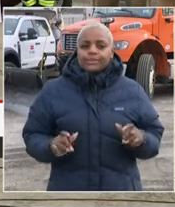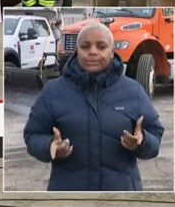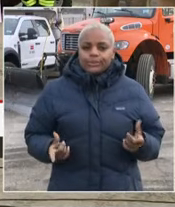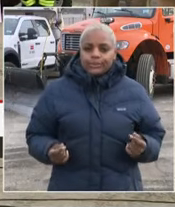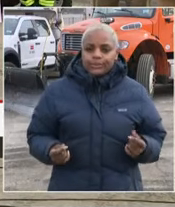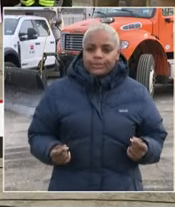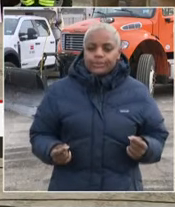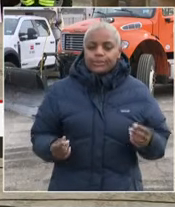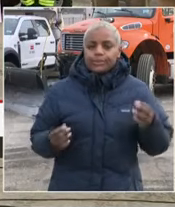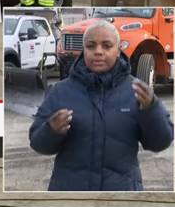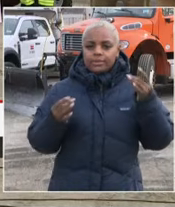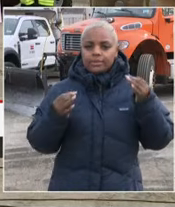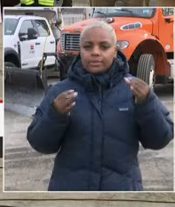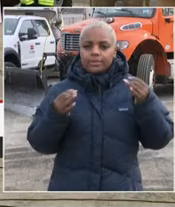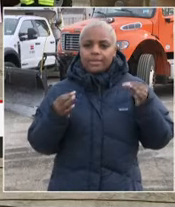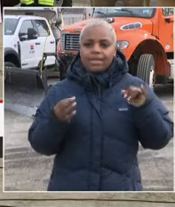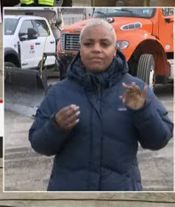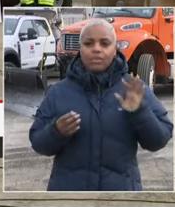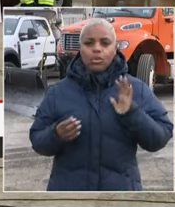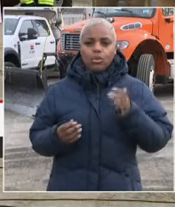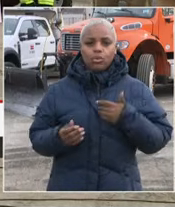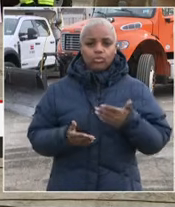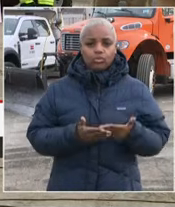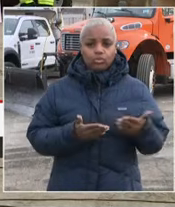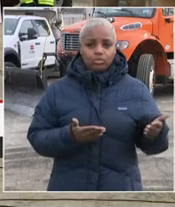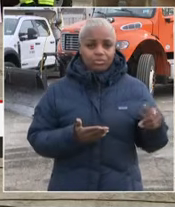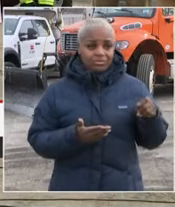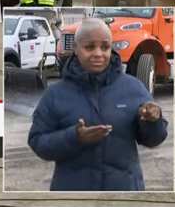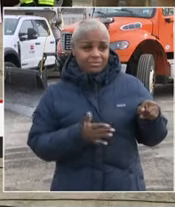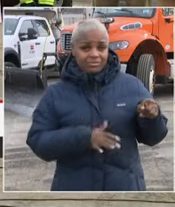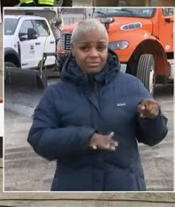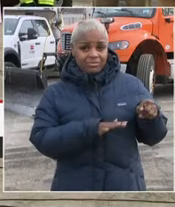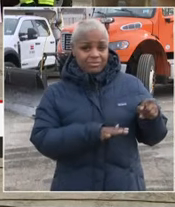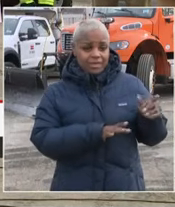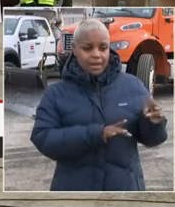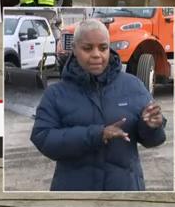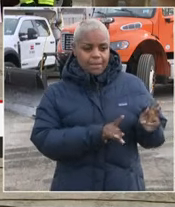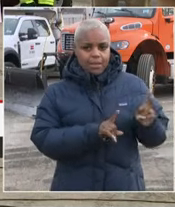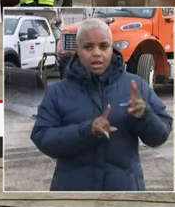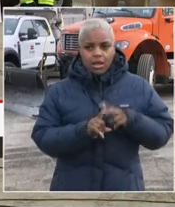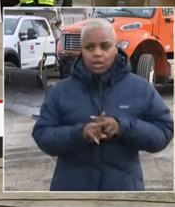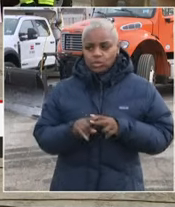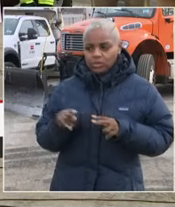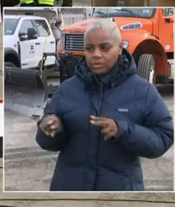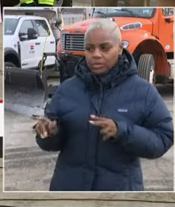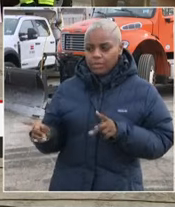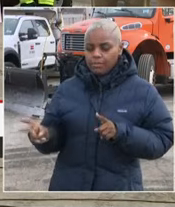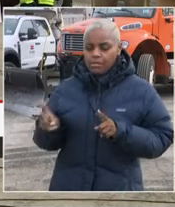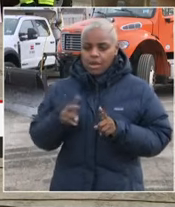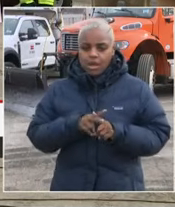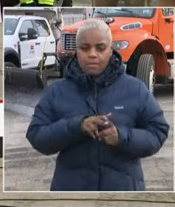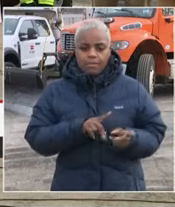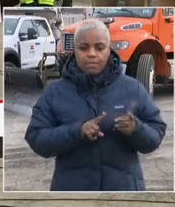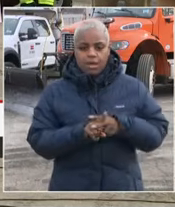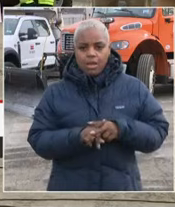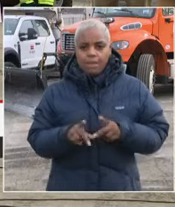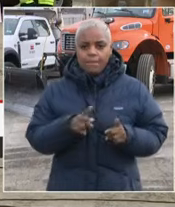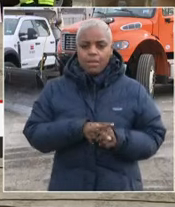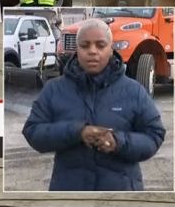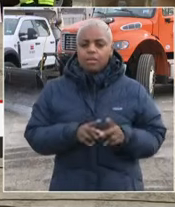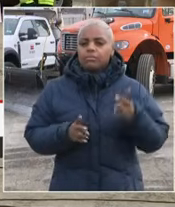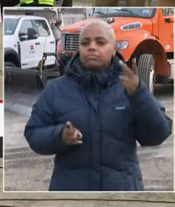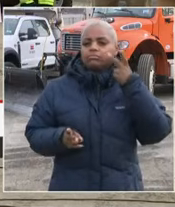utility resources around? And we're pre-staging everybody. In addition to that, we're pre-staging people before the storm comes from